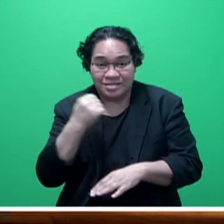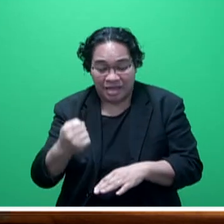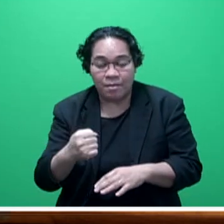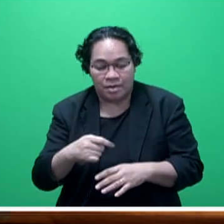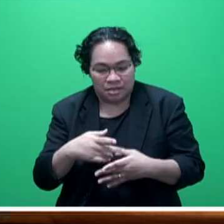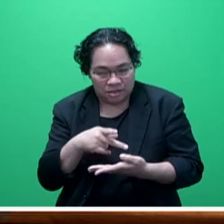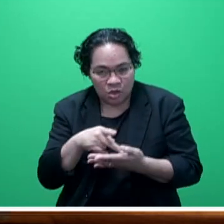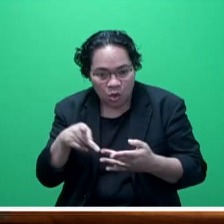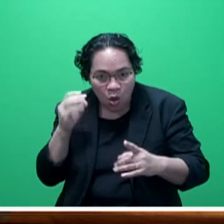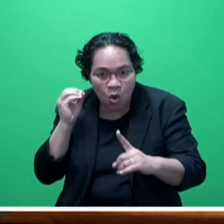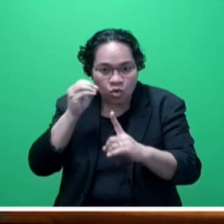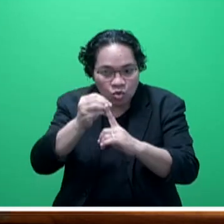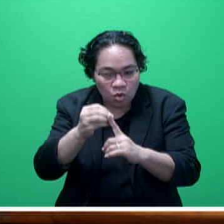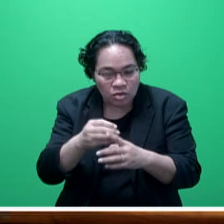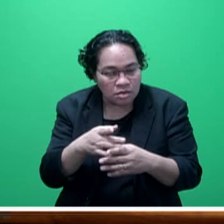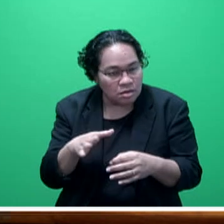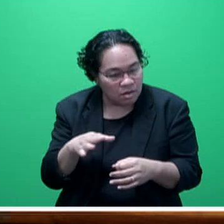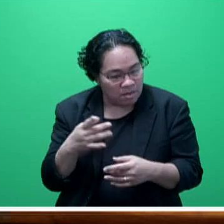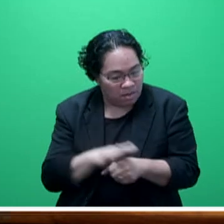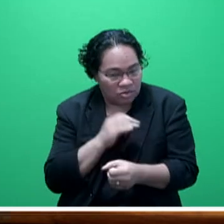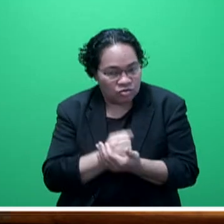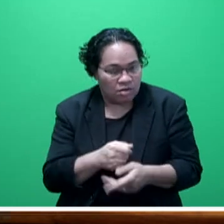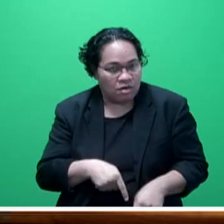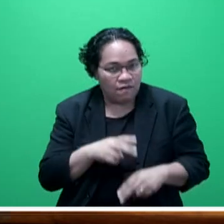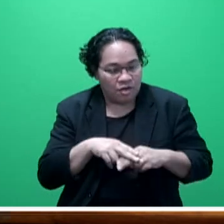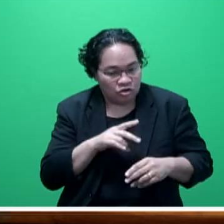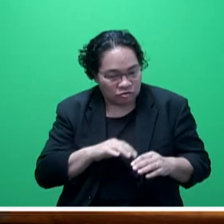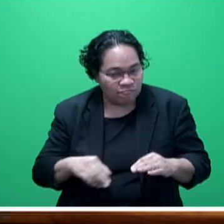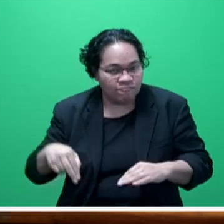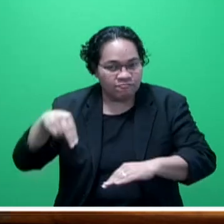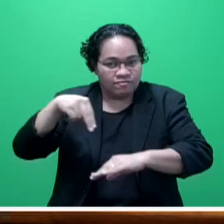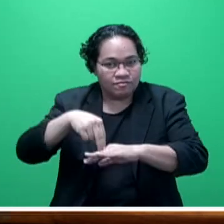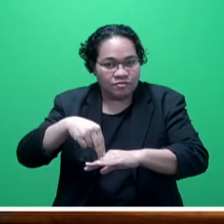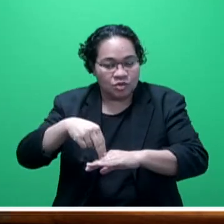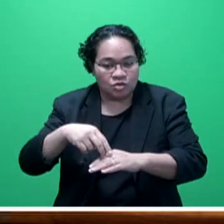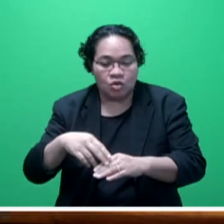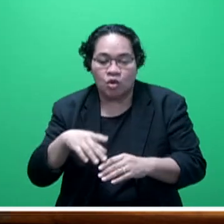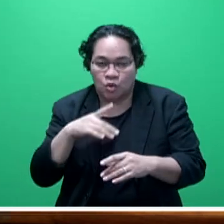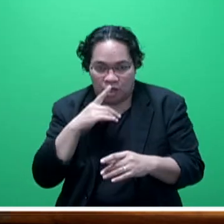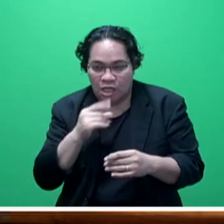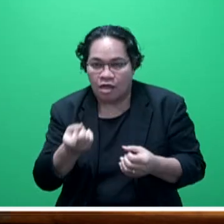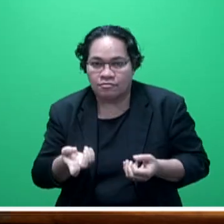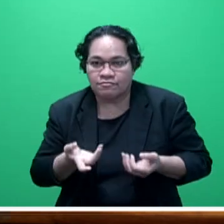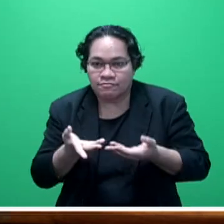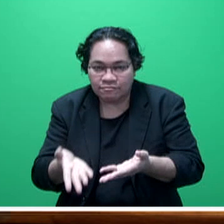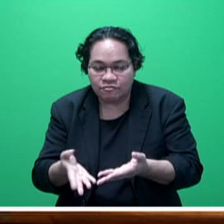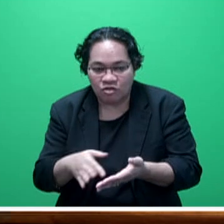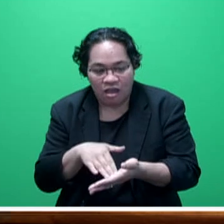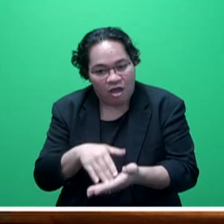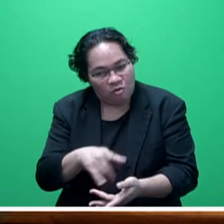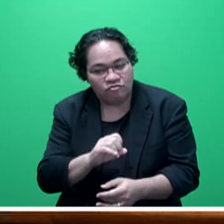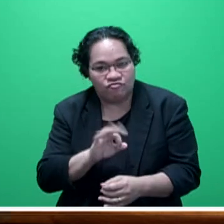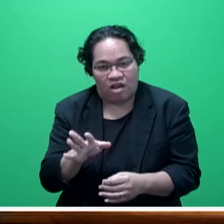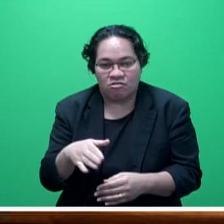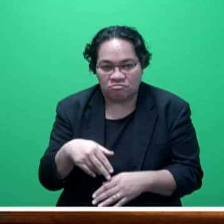where we have fiscal and monetary buffers that provide insulation in lean times. The Fiji First